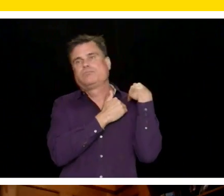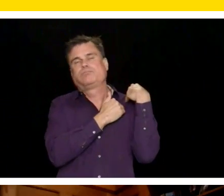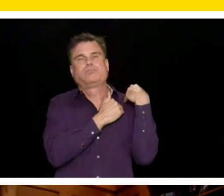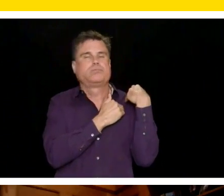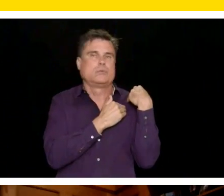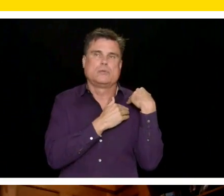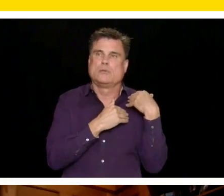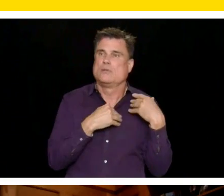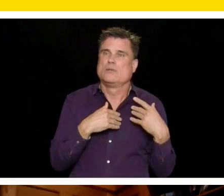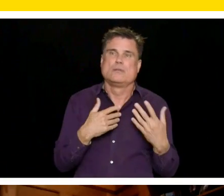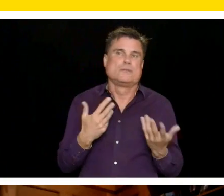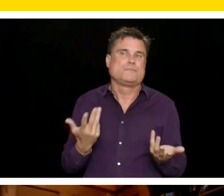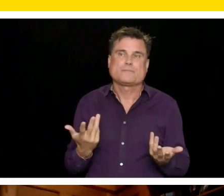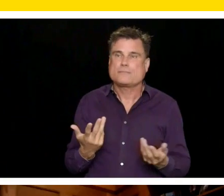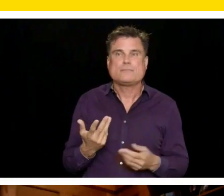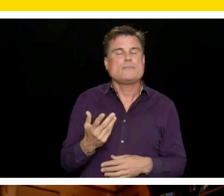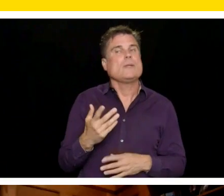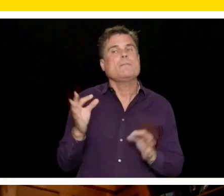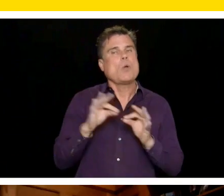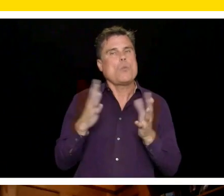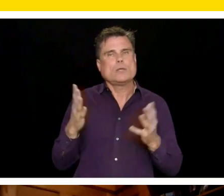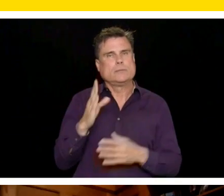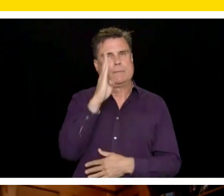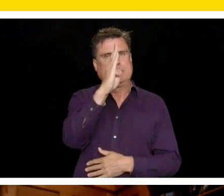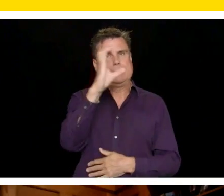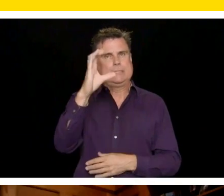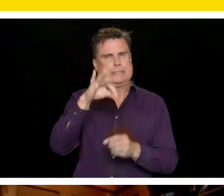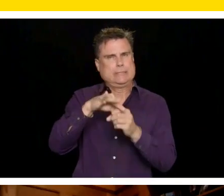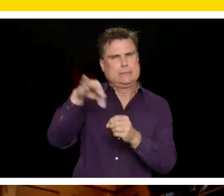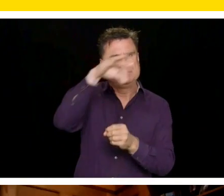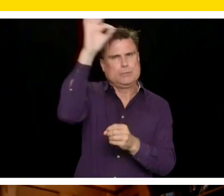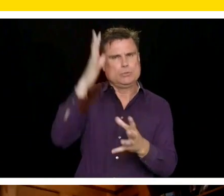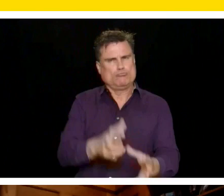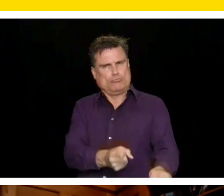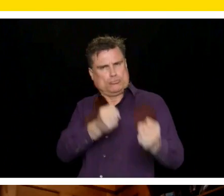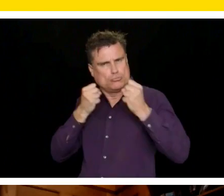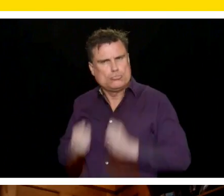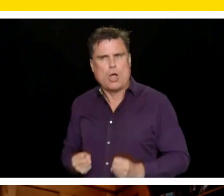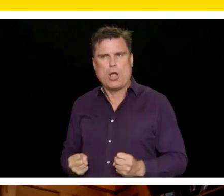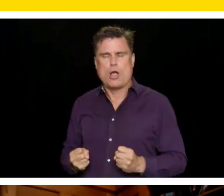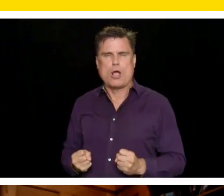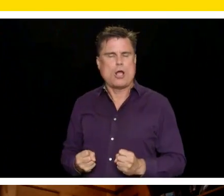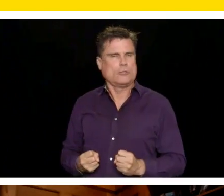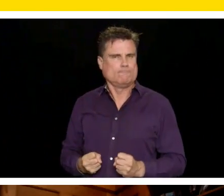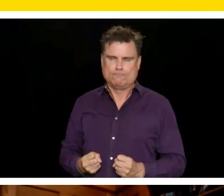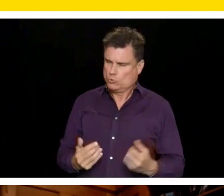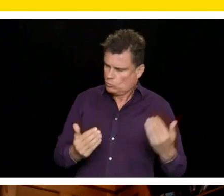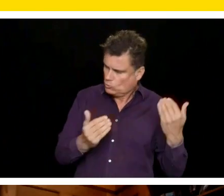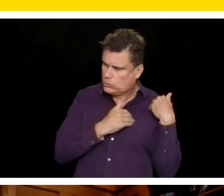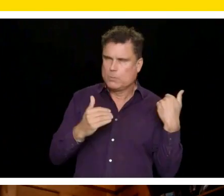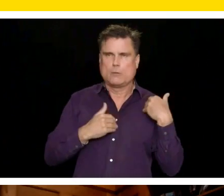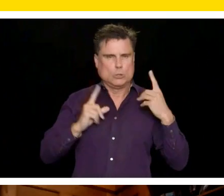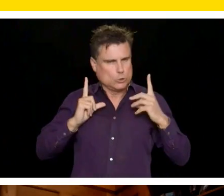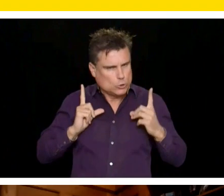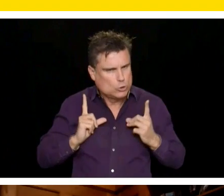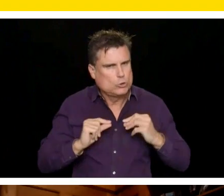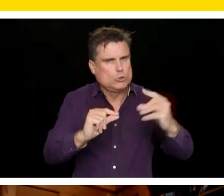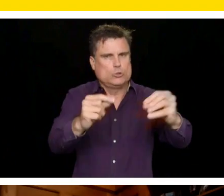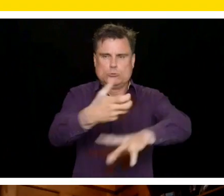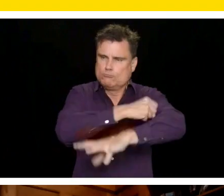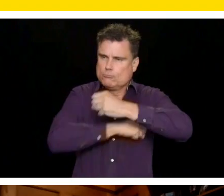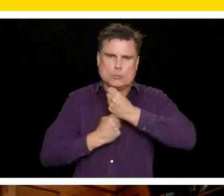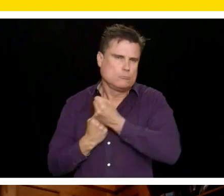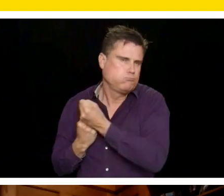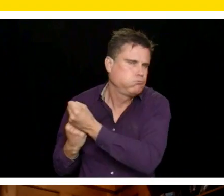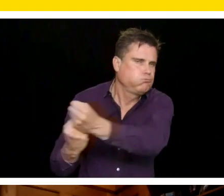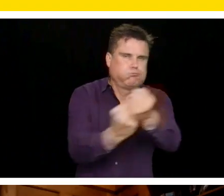us and took that leadership through your own actions and what it took, what it means to be in all this together and to get through